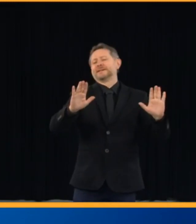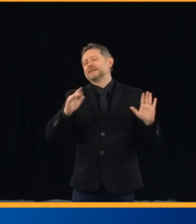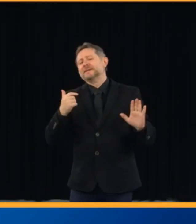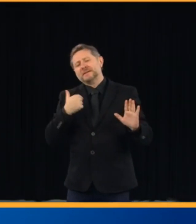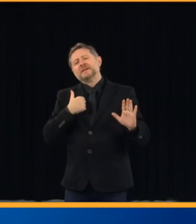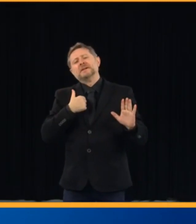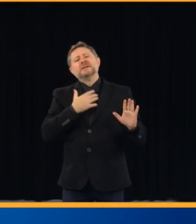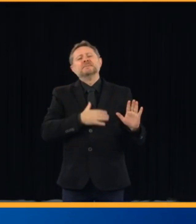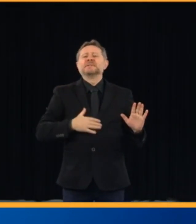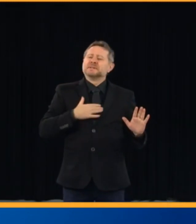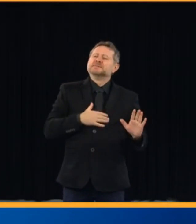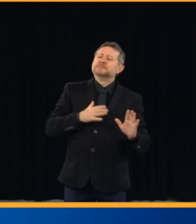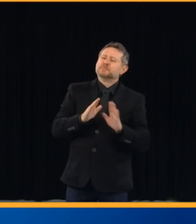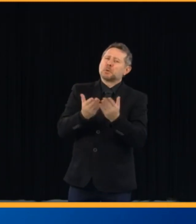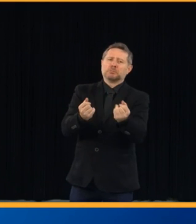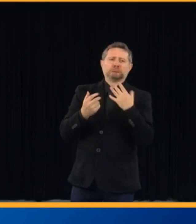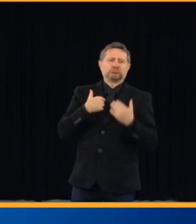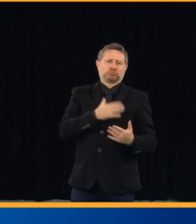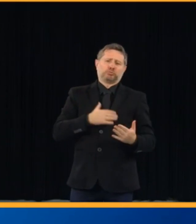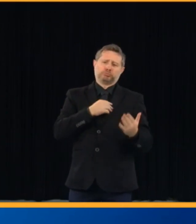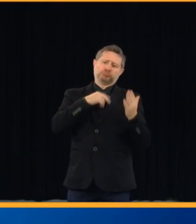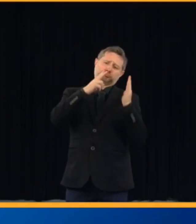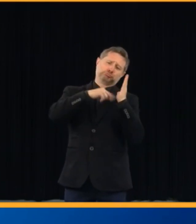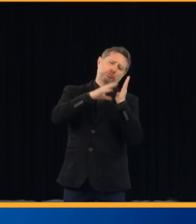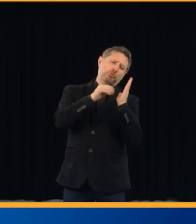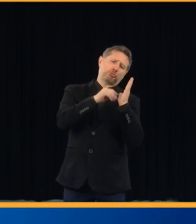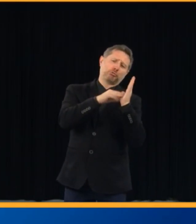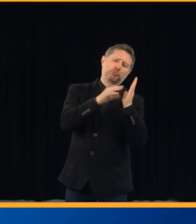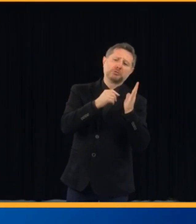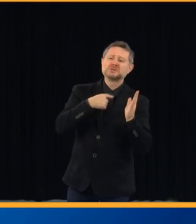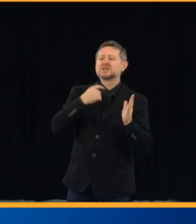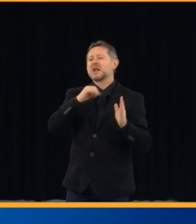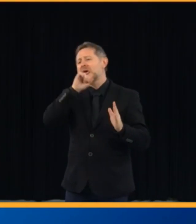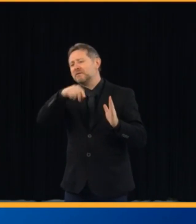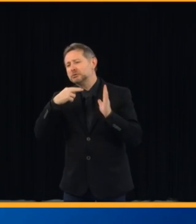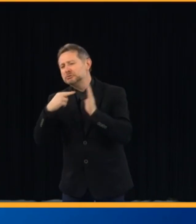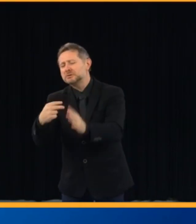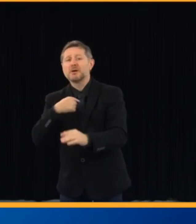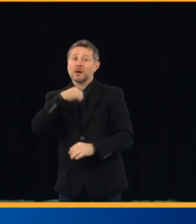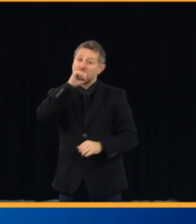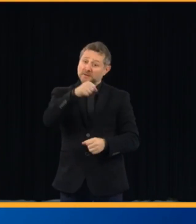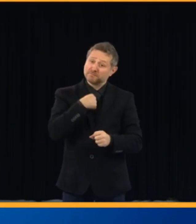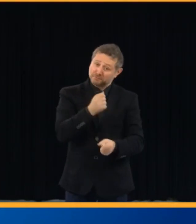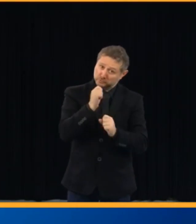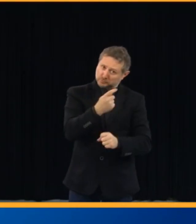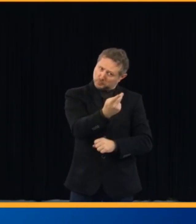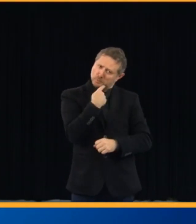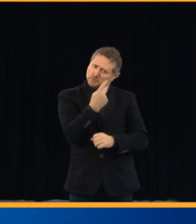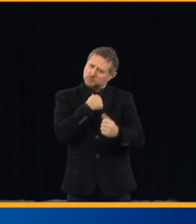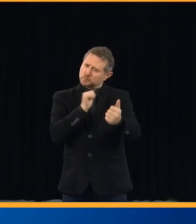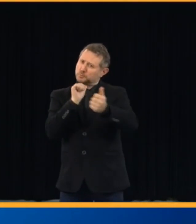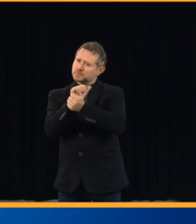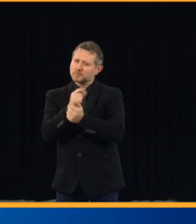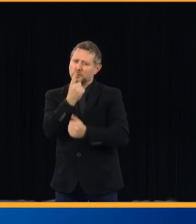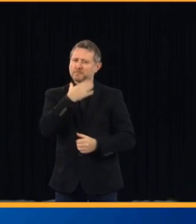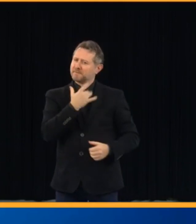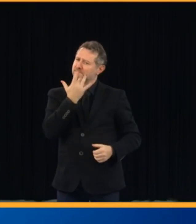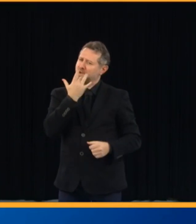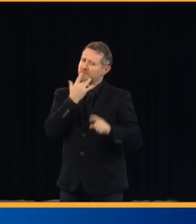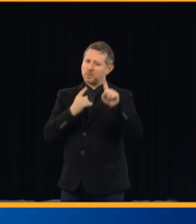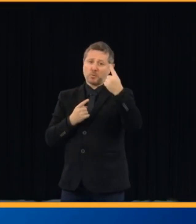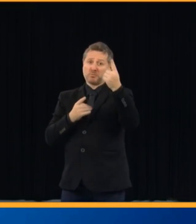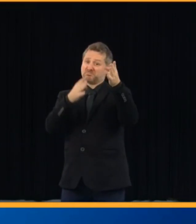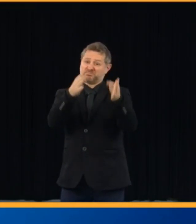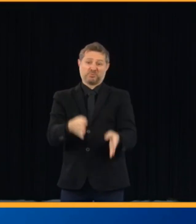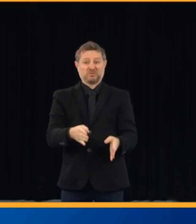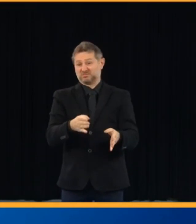the book. I like to learn. I love to read. I love to fish with you. It's one of my favorite things to do. You're the only person I've ever known